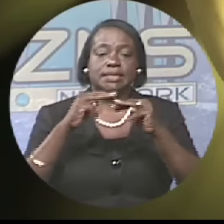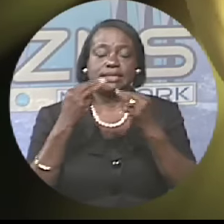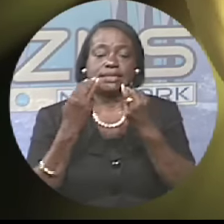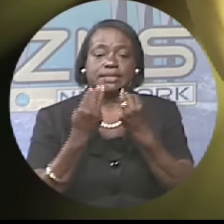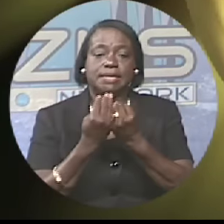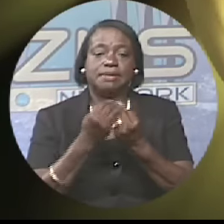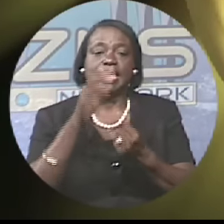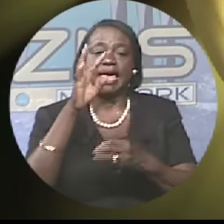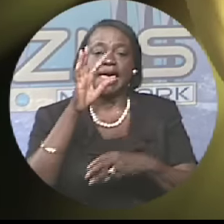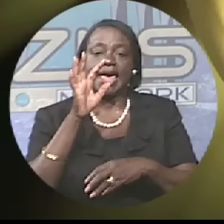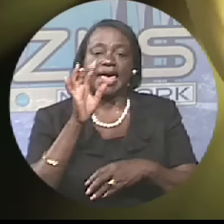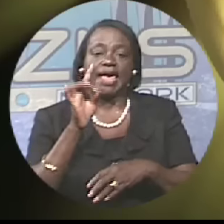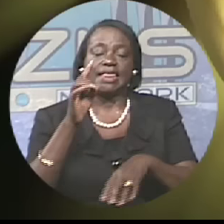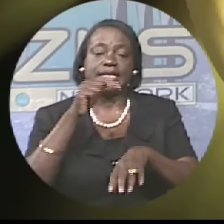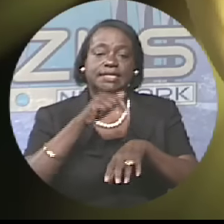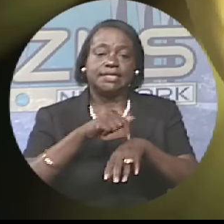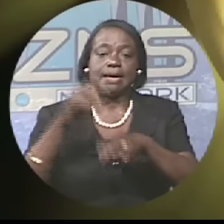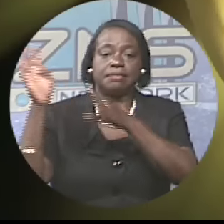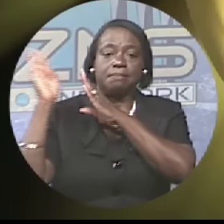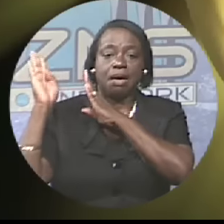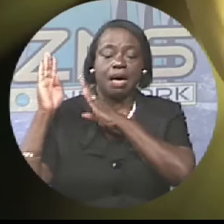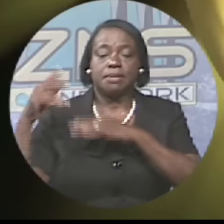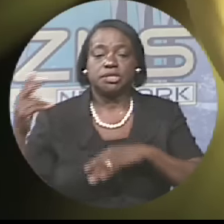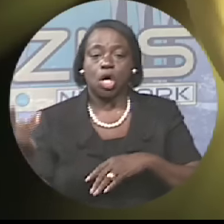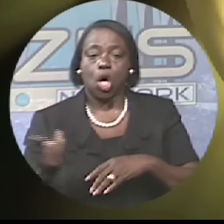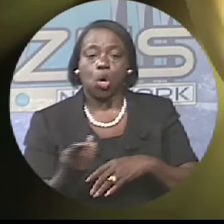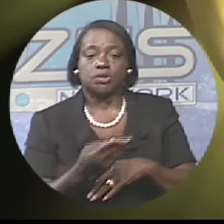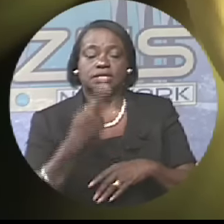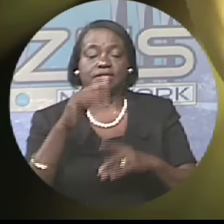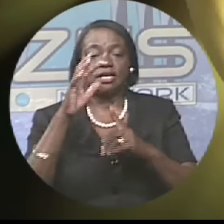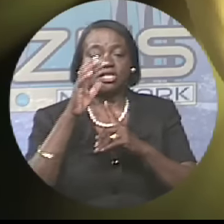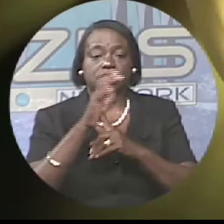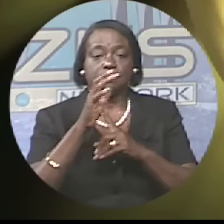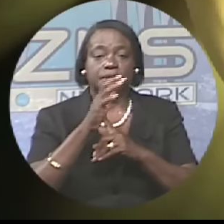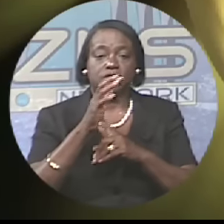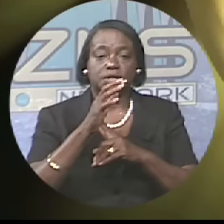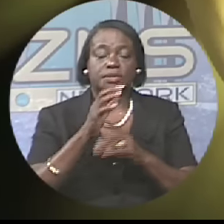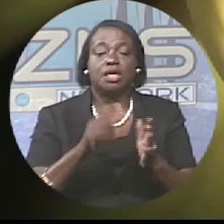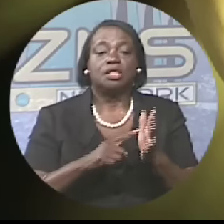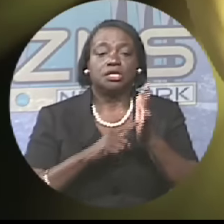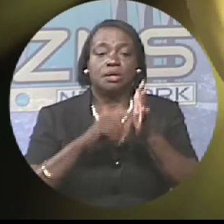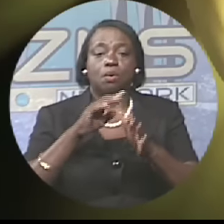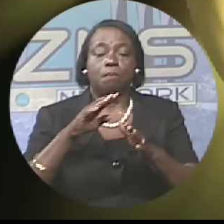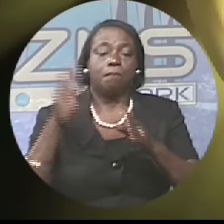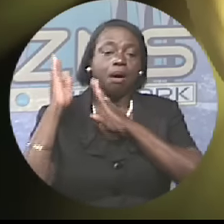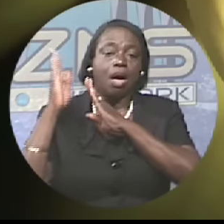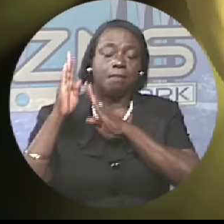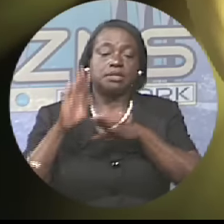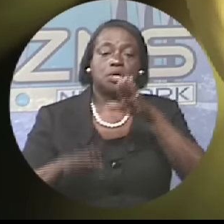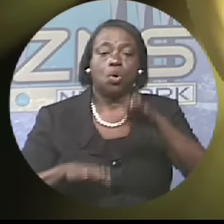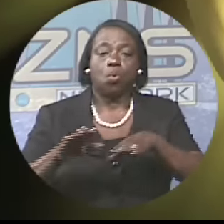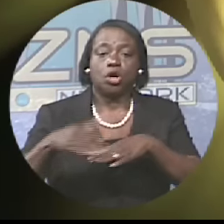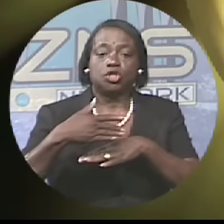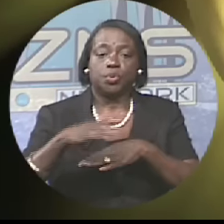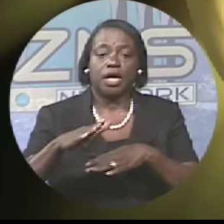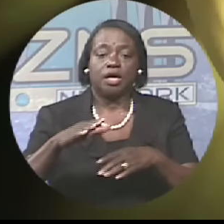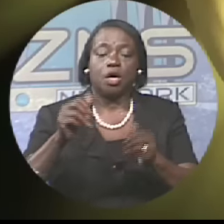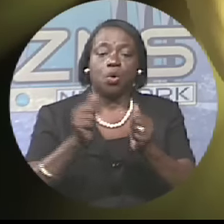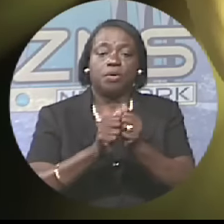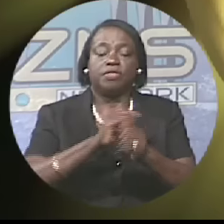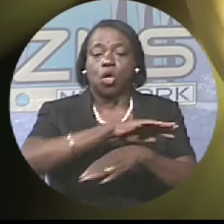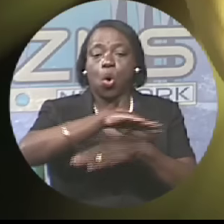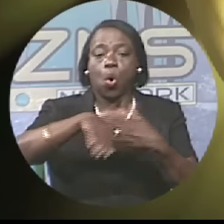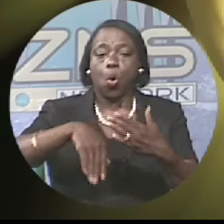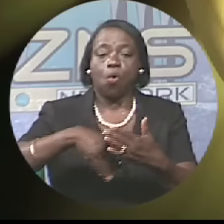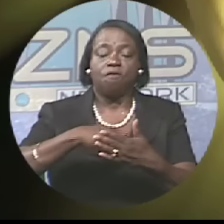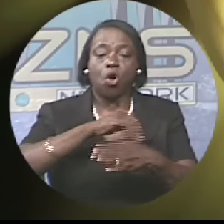Bahamas hosted the CAC Bodybuilding Championships. And what a show it really was. The Bahamas walked away with the overall title after accumulating a total of 7